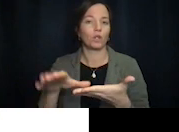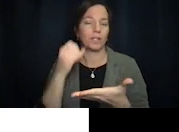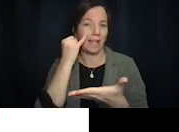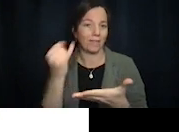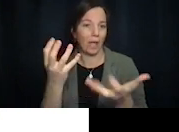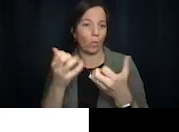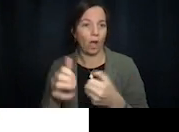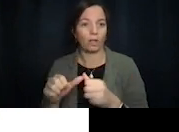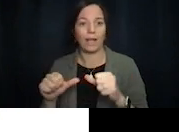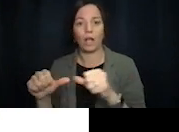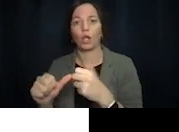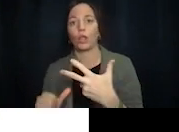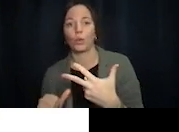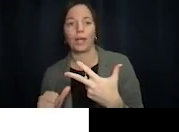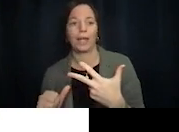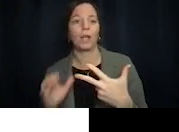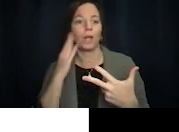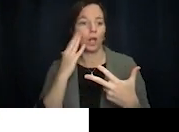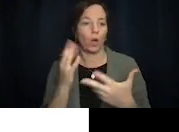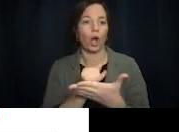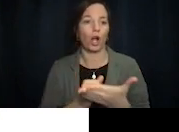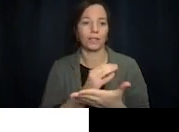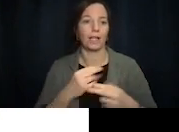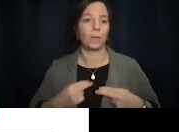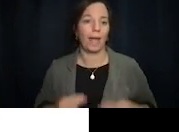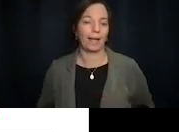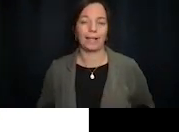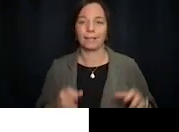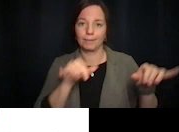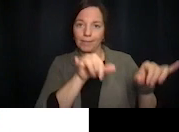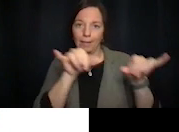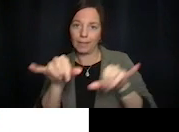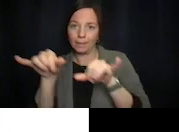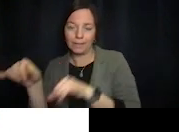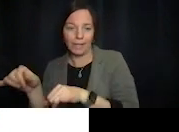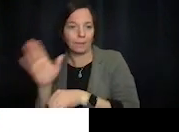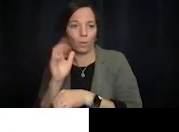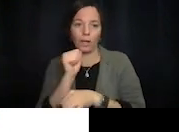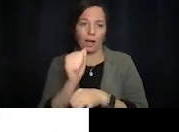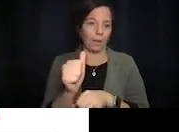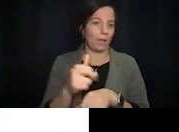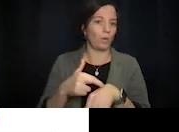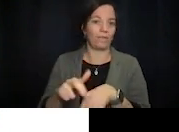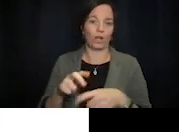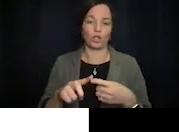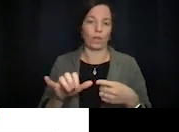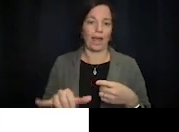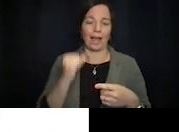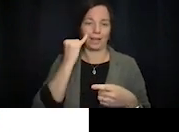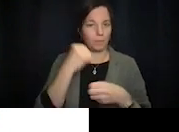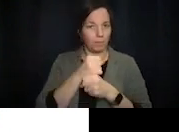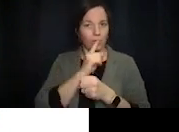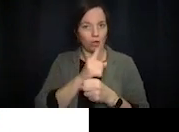area three, we know that's arts and humanities. It wouldn't be inconsistently referred to depending on the pattern a student was prepping